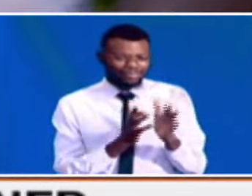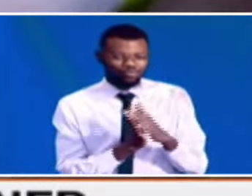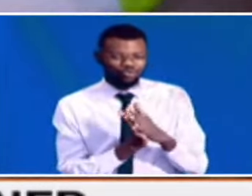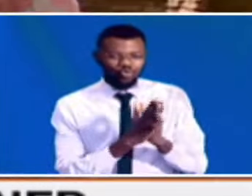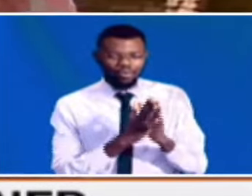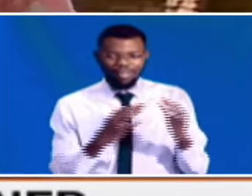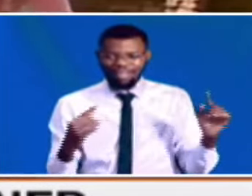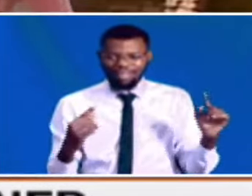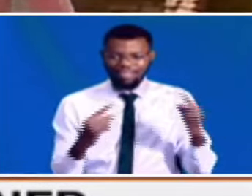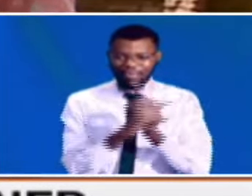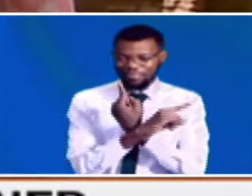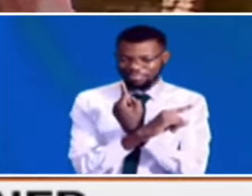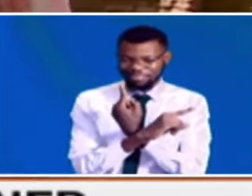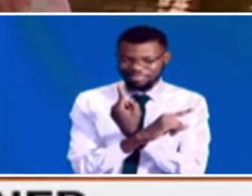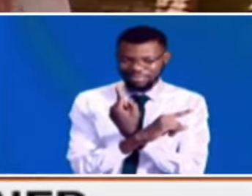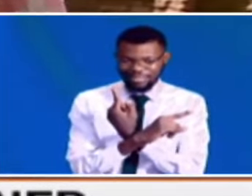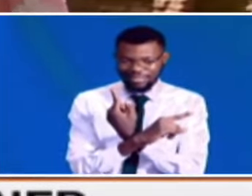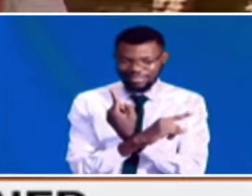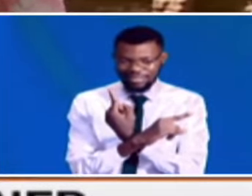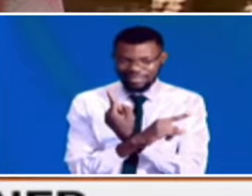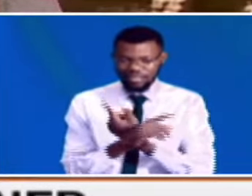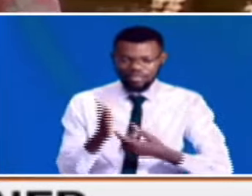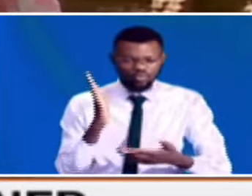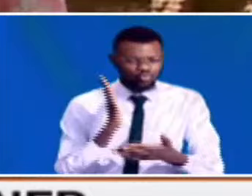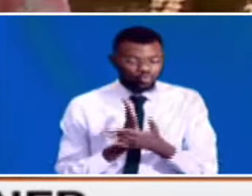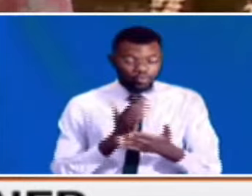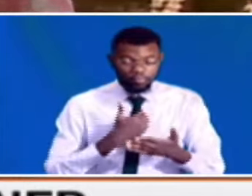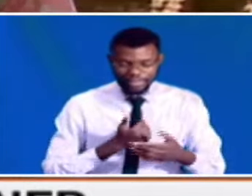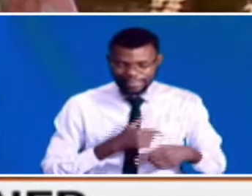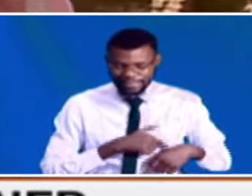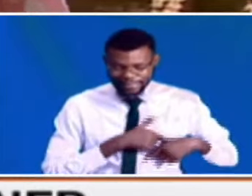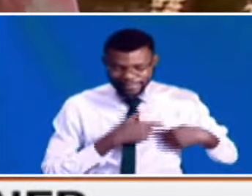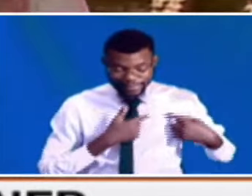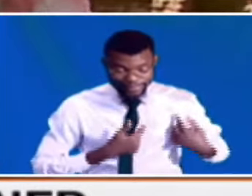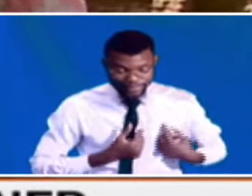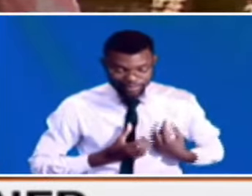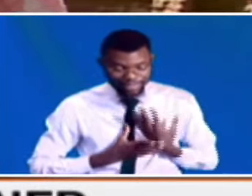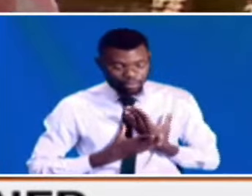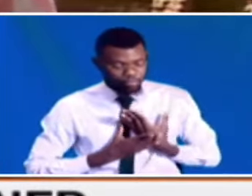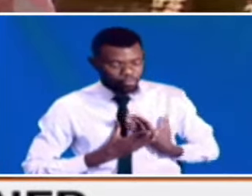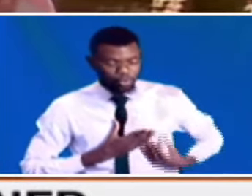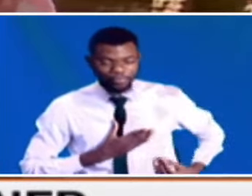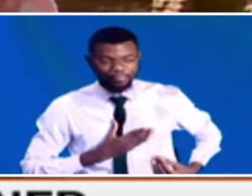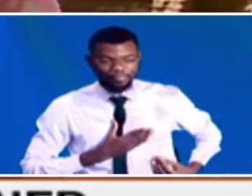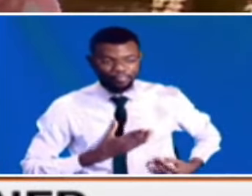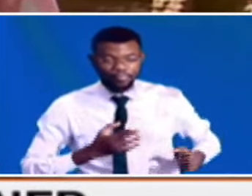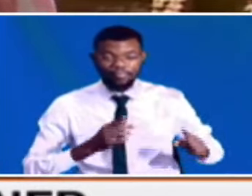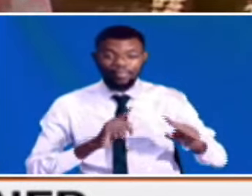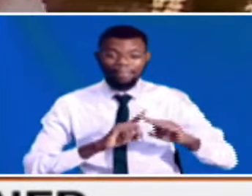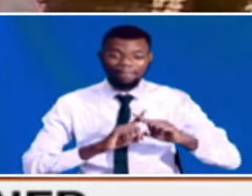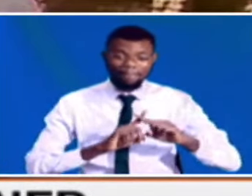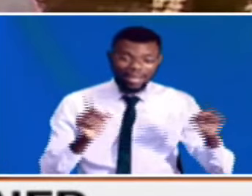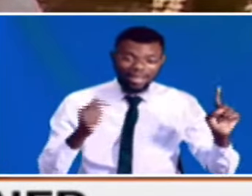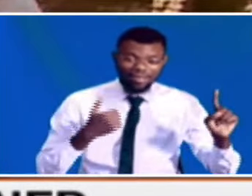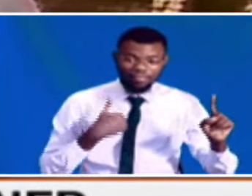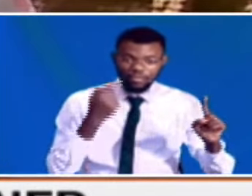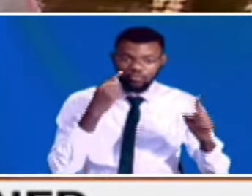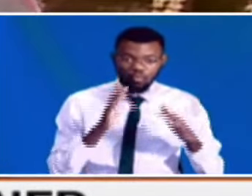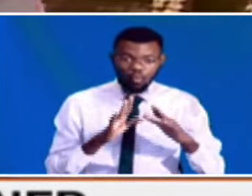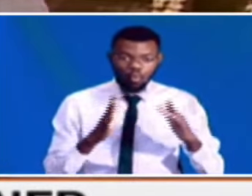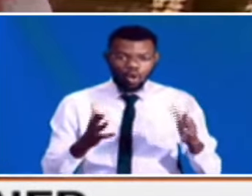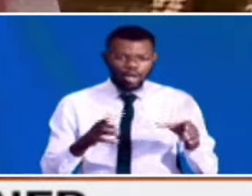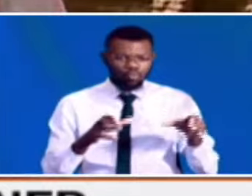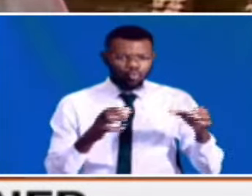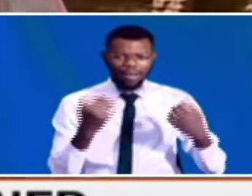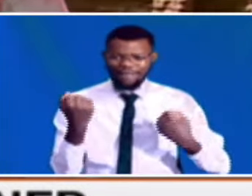reality. I was so, so heartbroken. And all I saw was flying squad